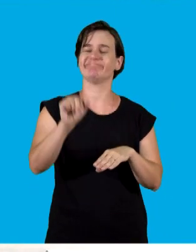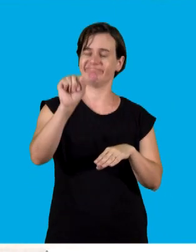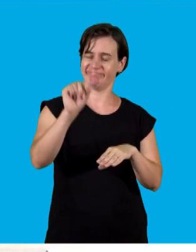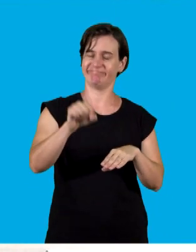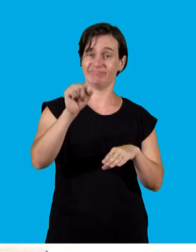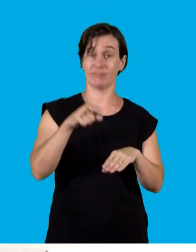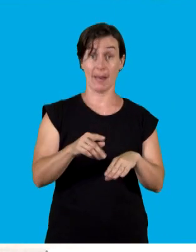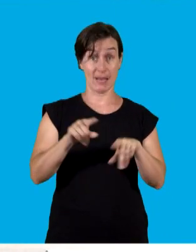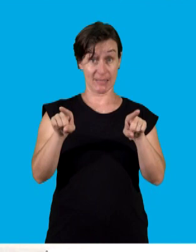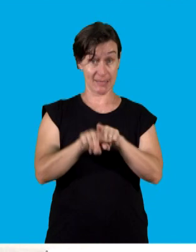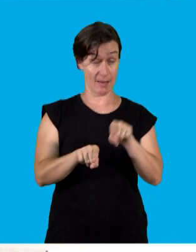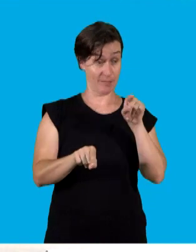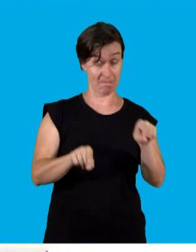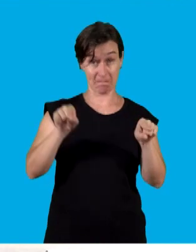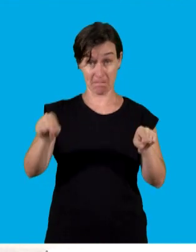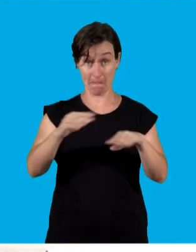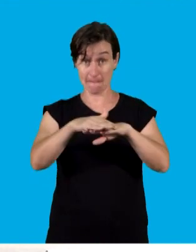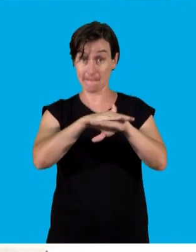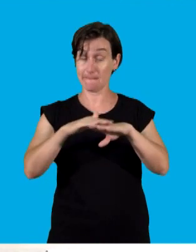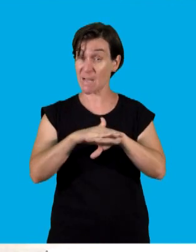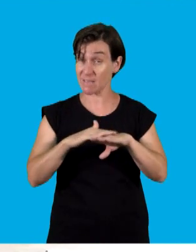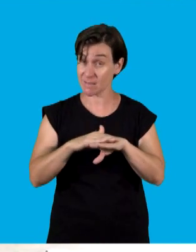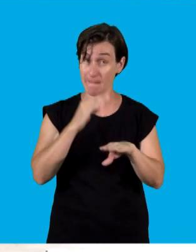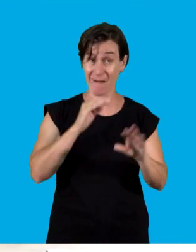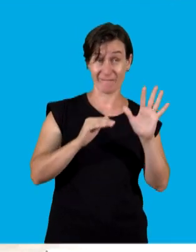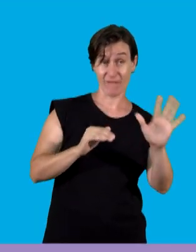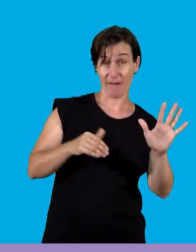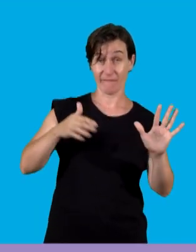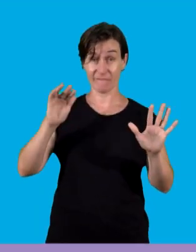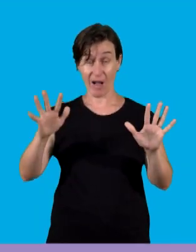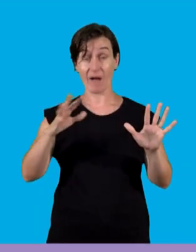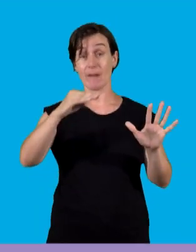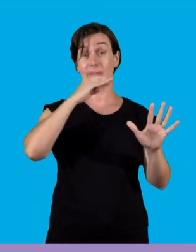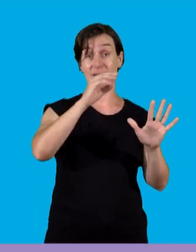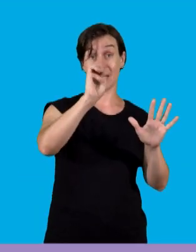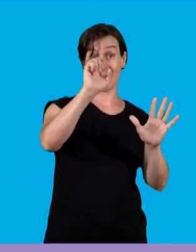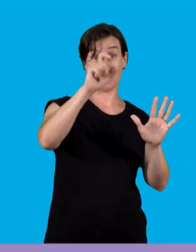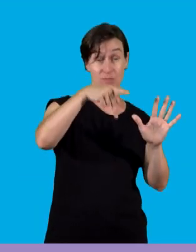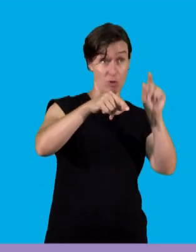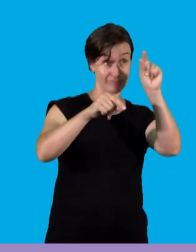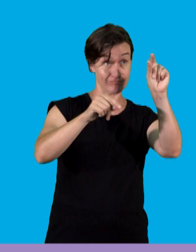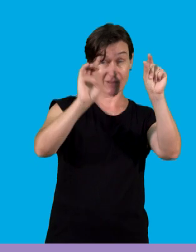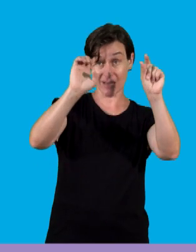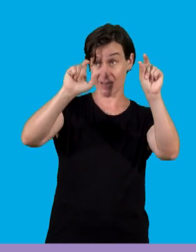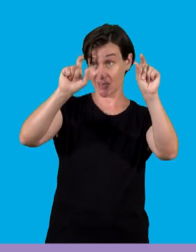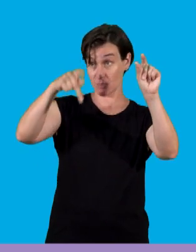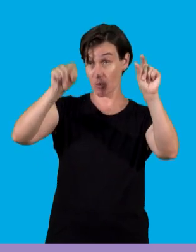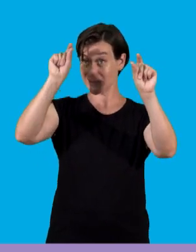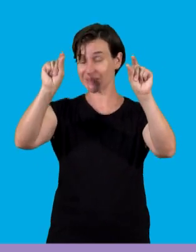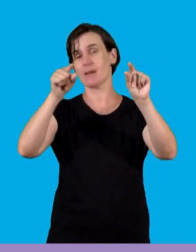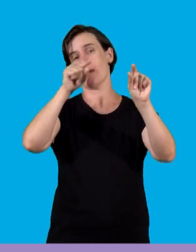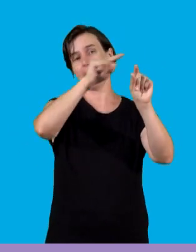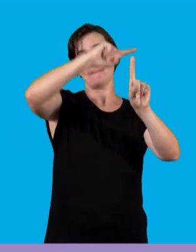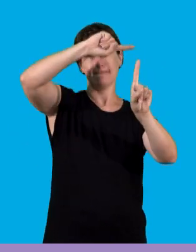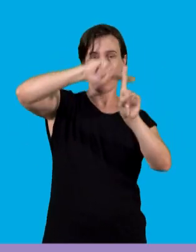when the bases are the same from these powers, then we are going to add the exponents. So that is simply just 5, and then we